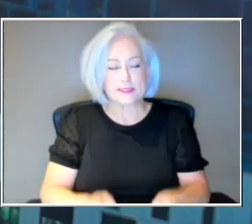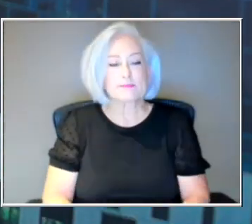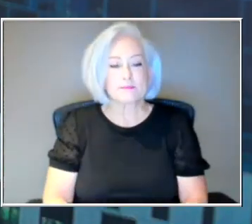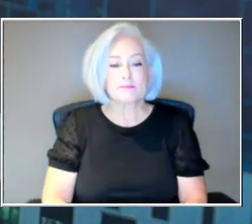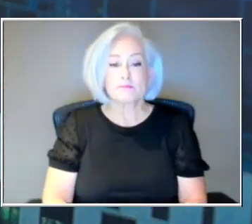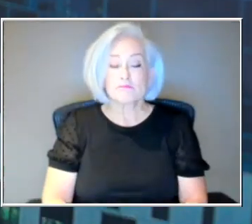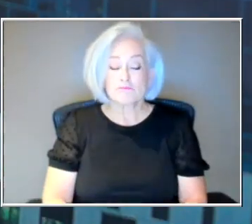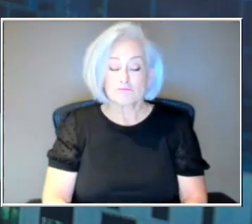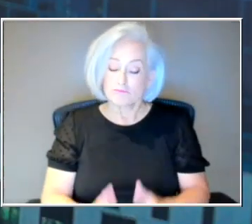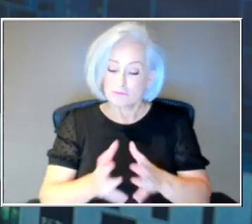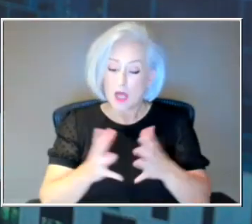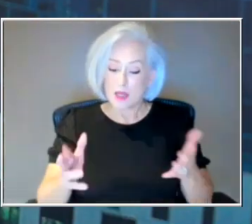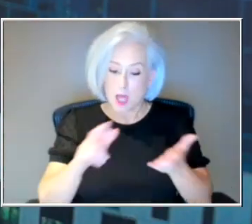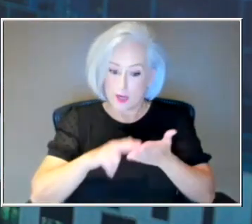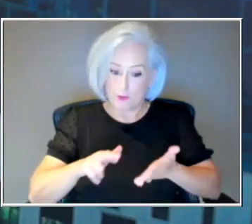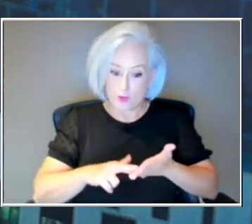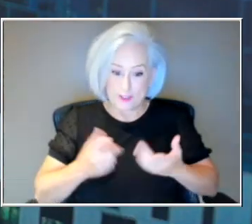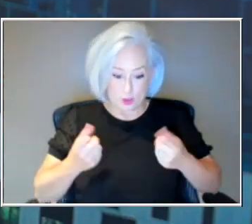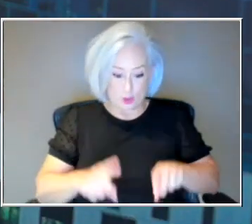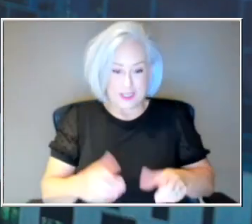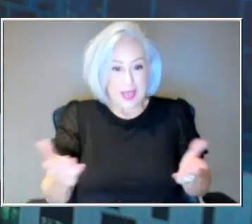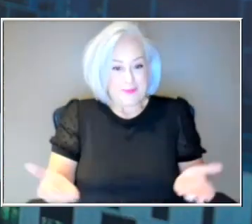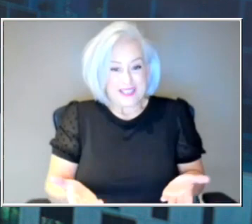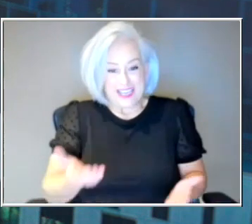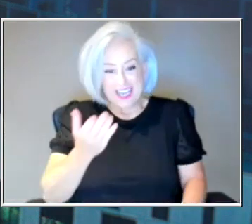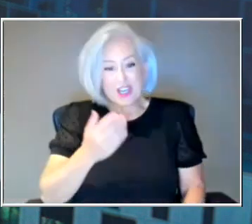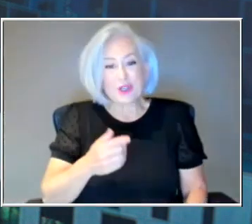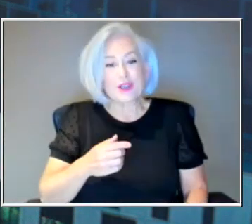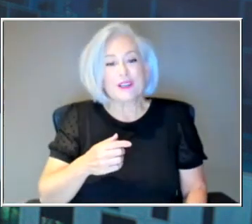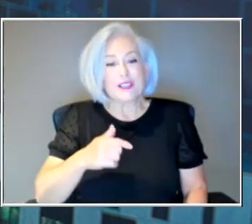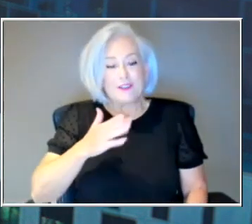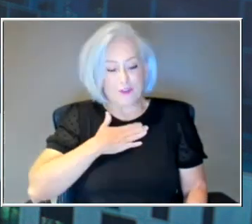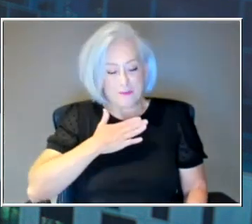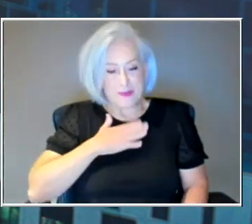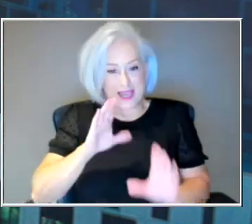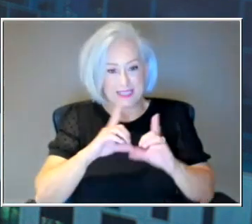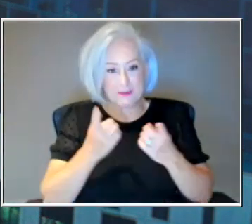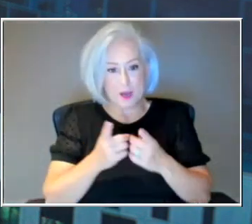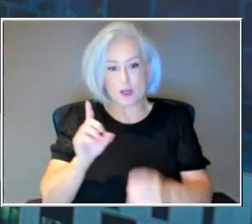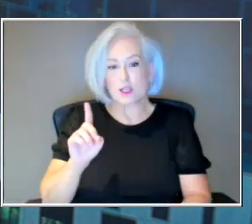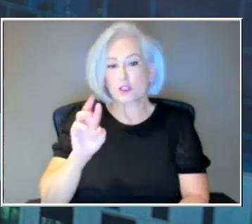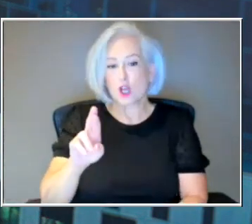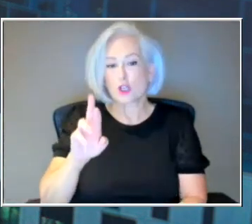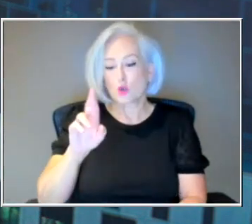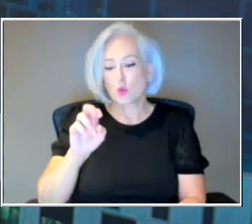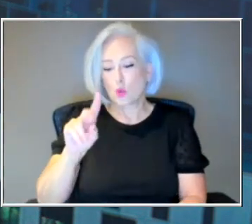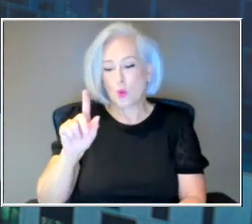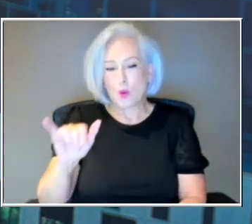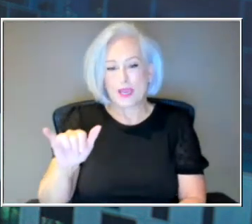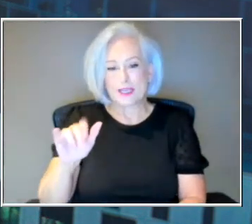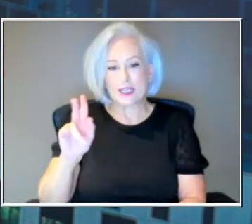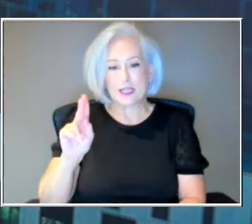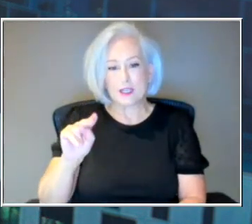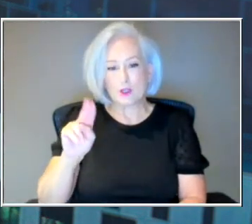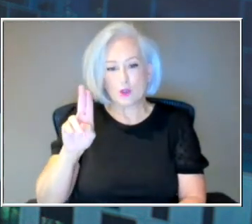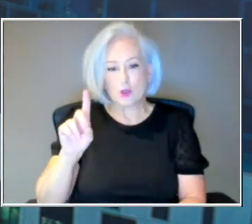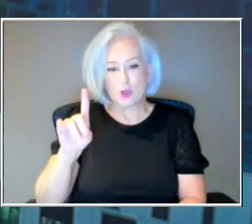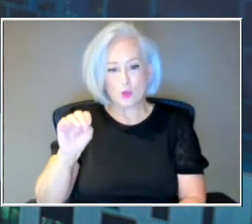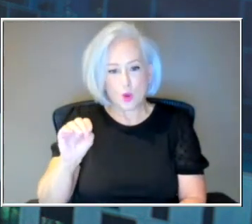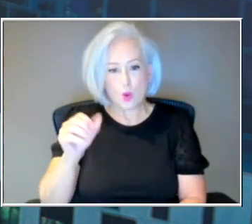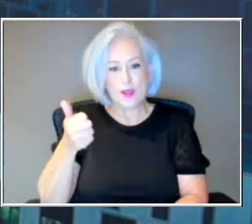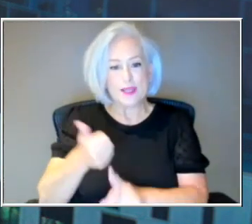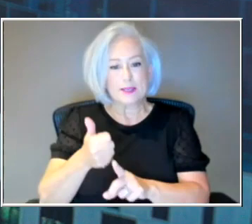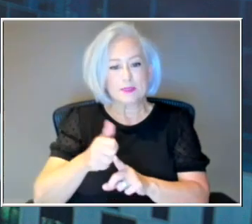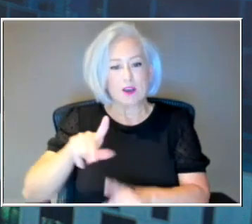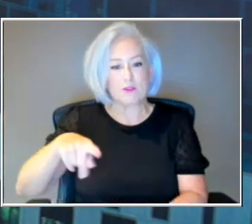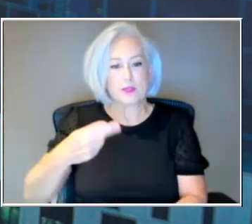it originated here, I'll mention within our department, Dr. Randy Nudo is a PhD and had done